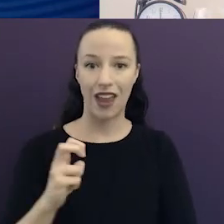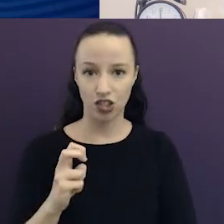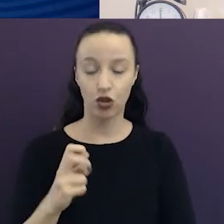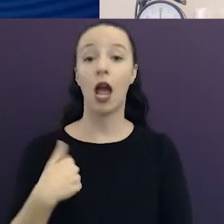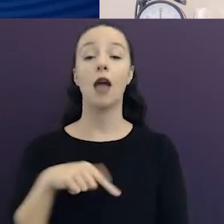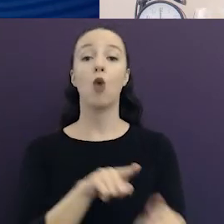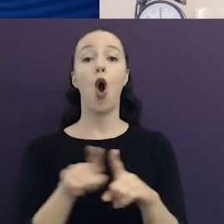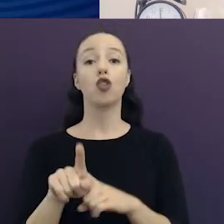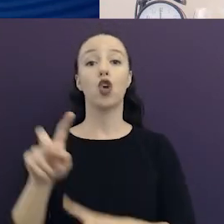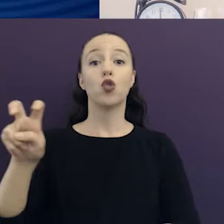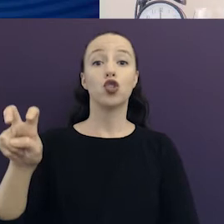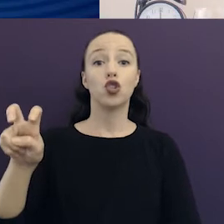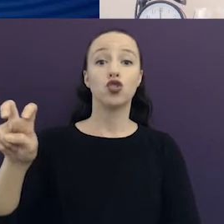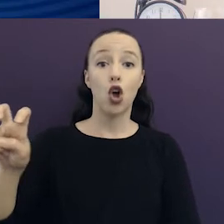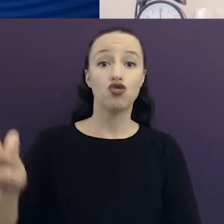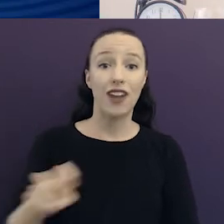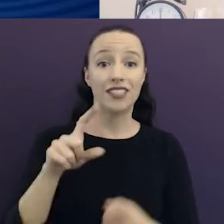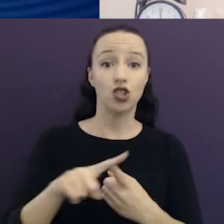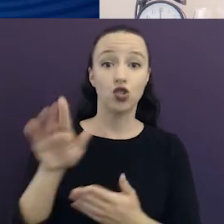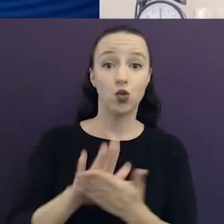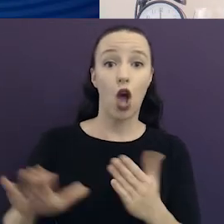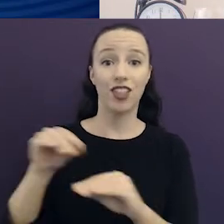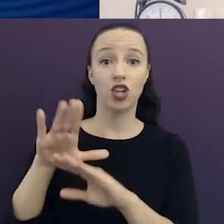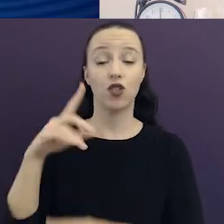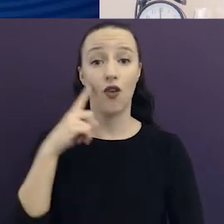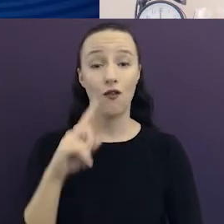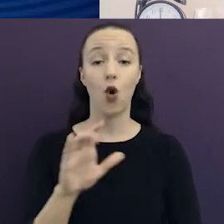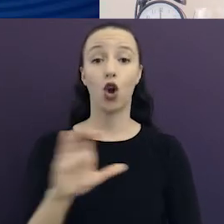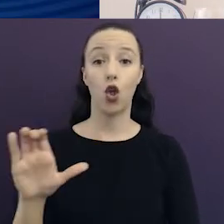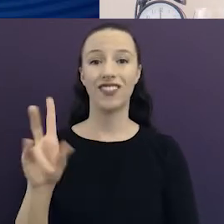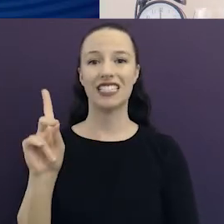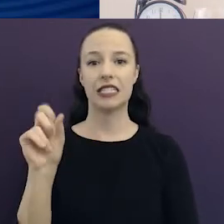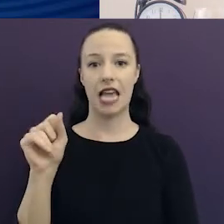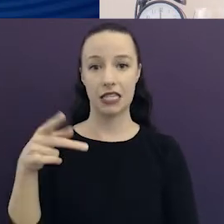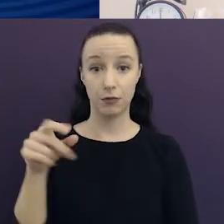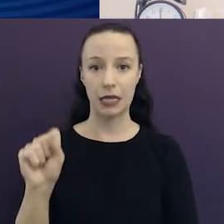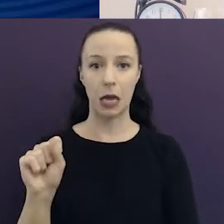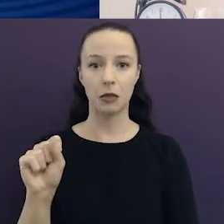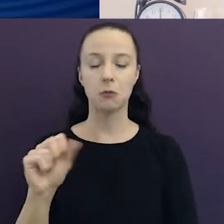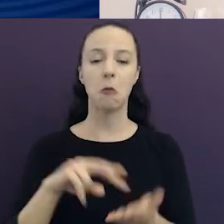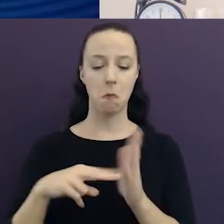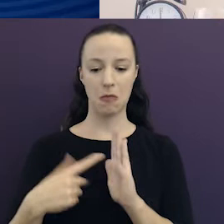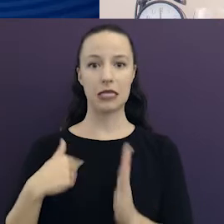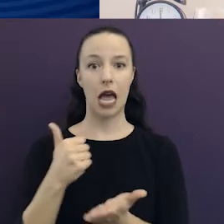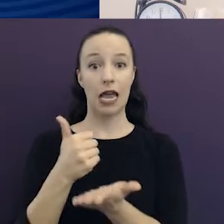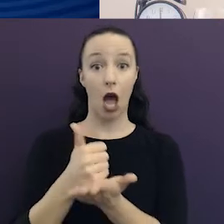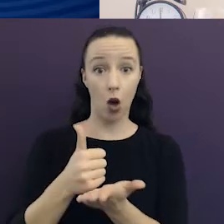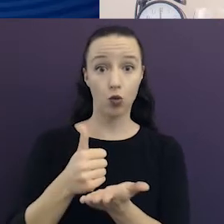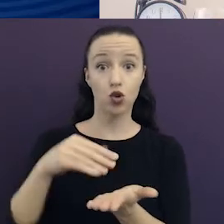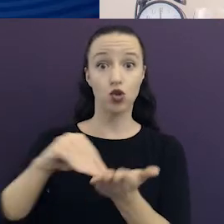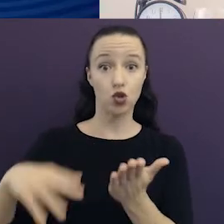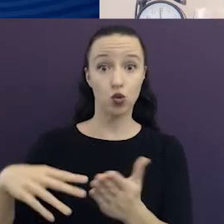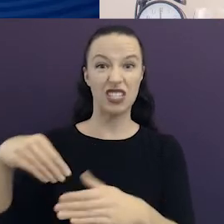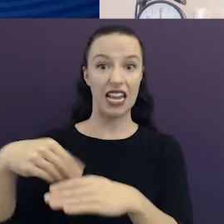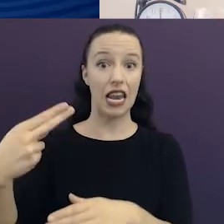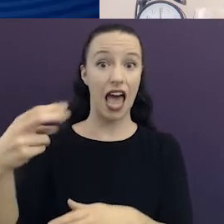transfer. I am also the transition to college counselor for Clovis DSPS, in which I help students on an